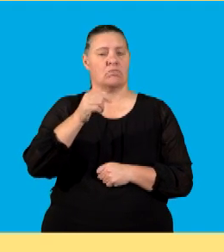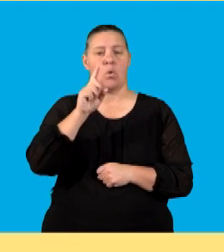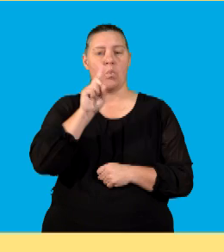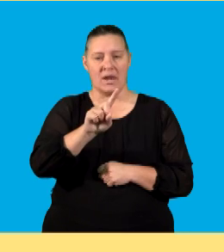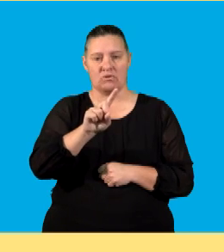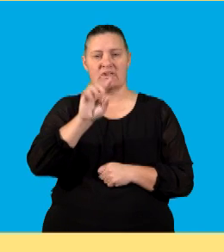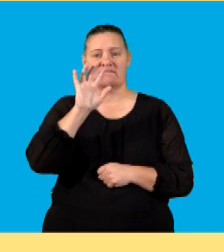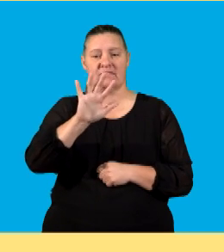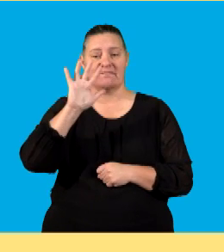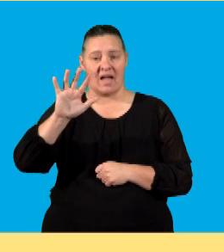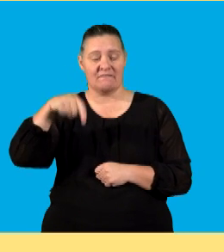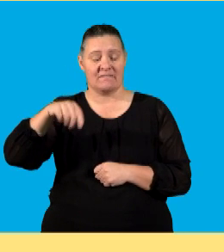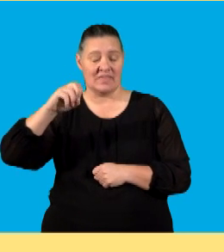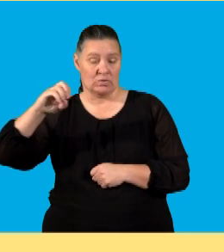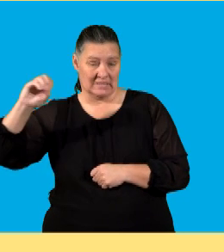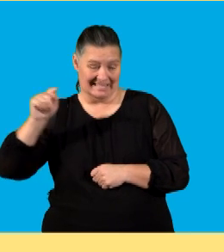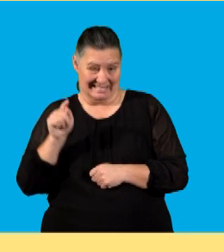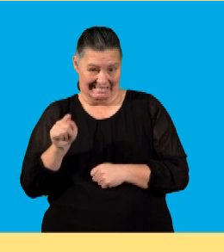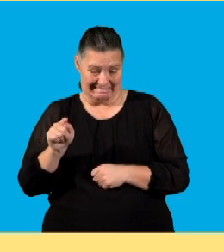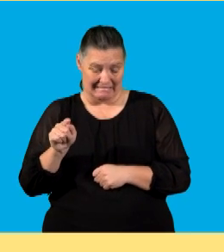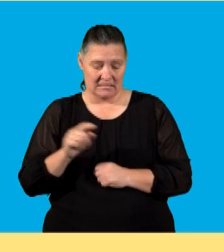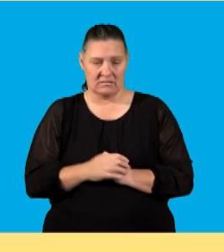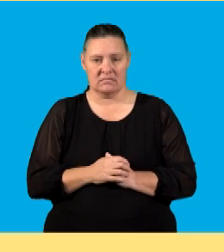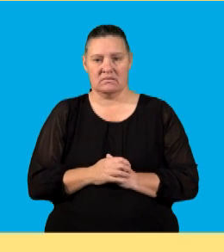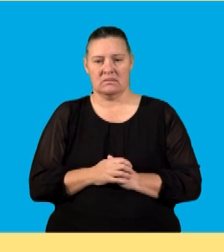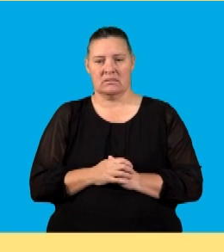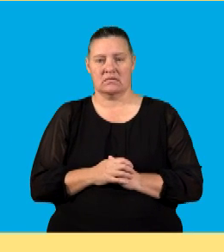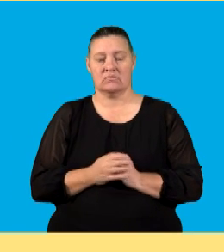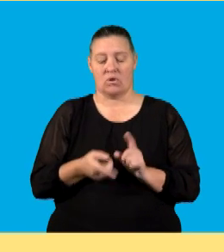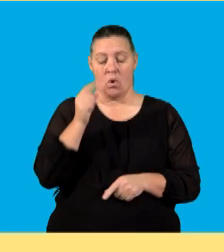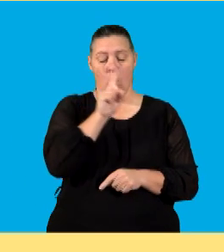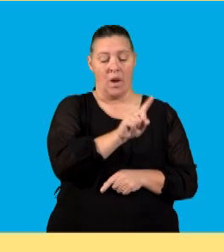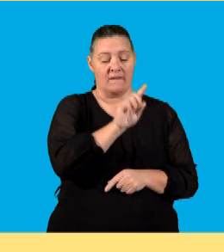155,000. So I'll come here and I'll take my